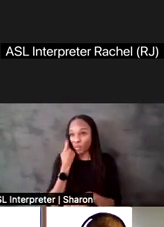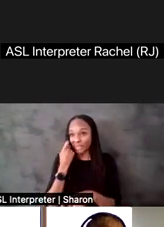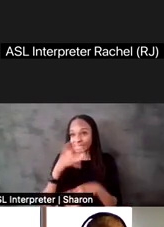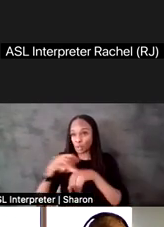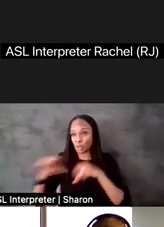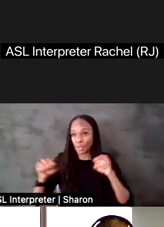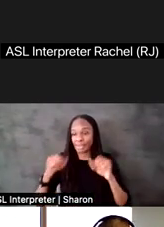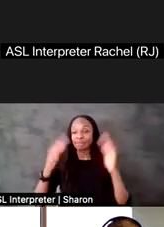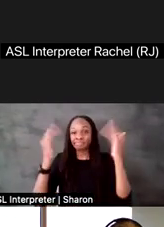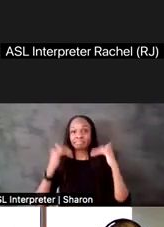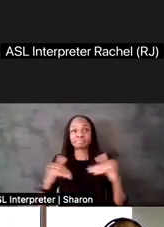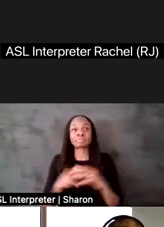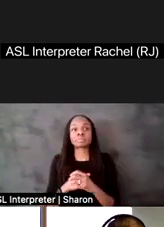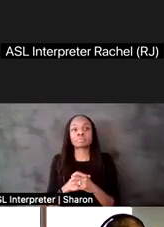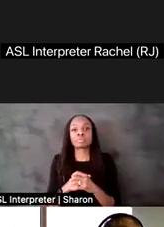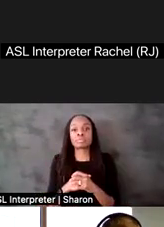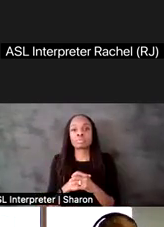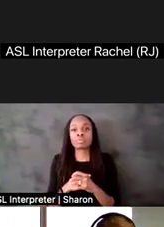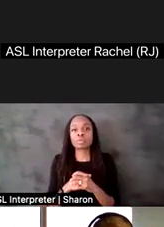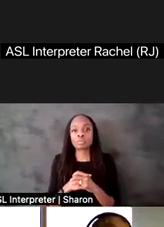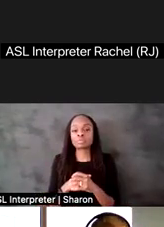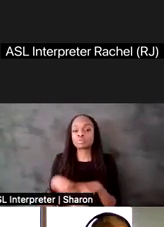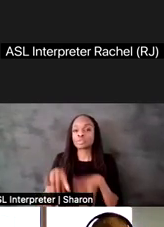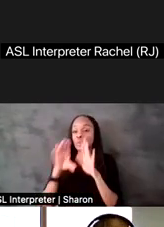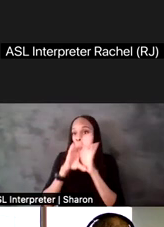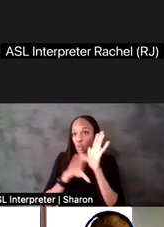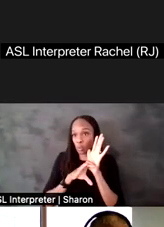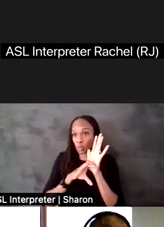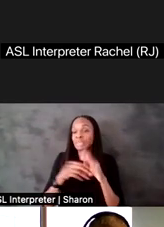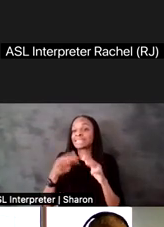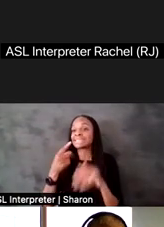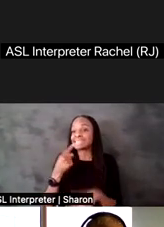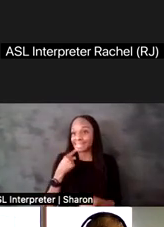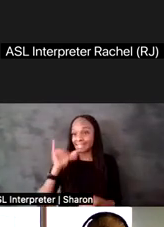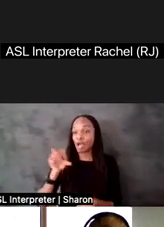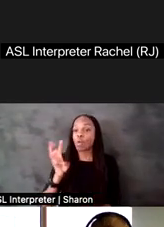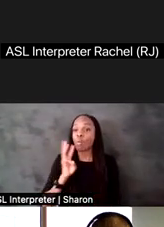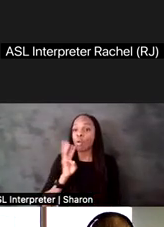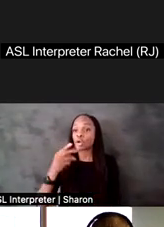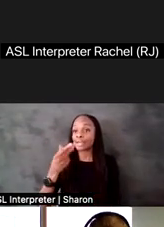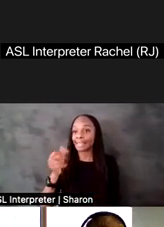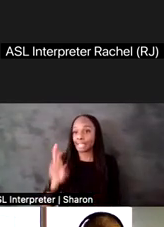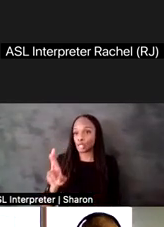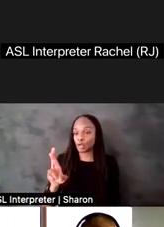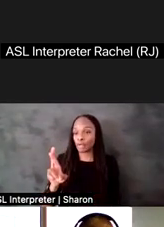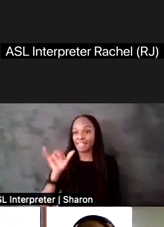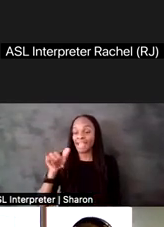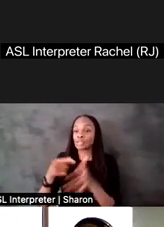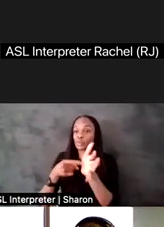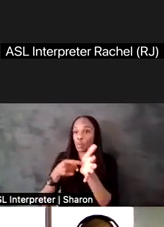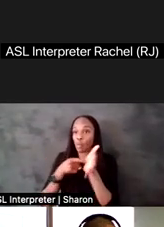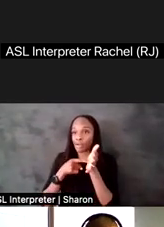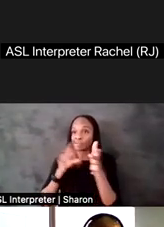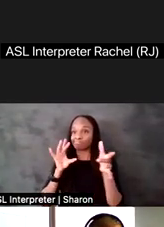Now, by California code, hot water heaters are required to be secured to the wall with